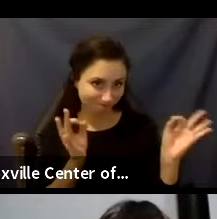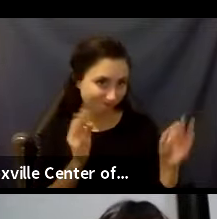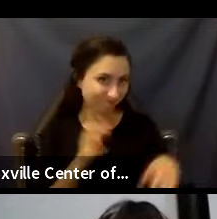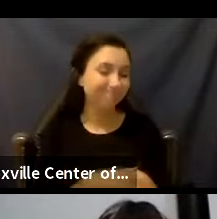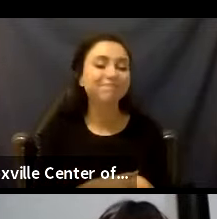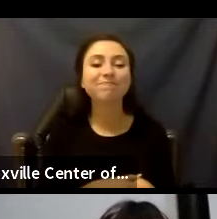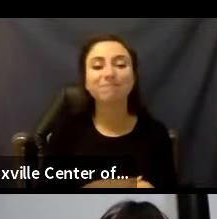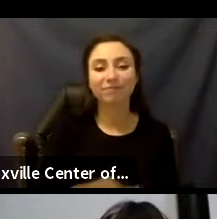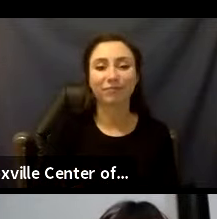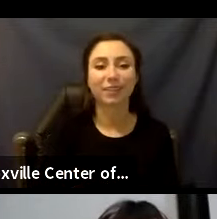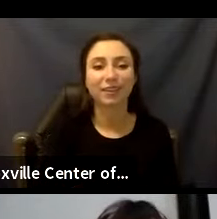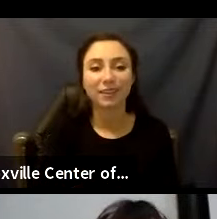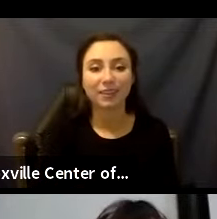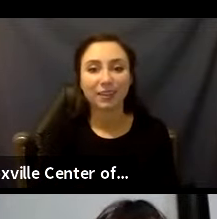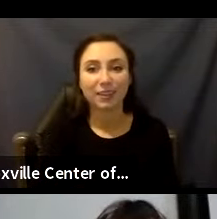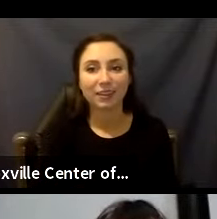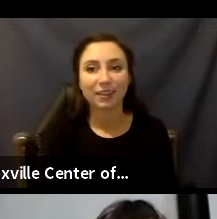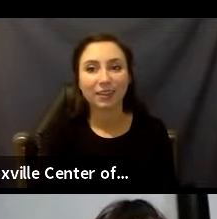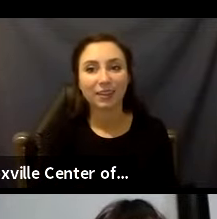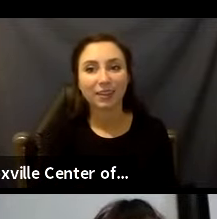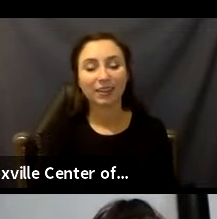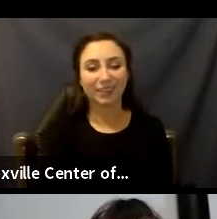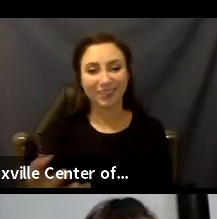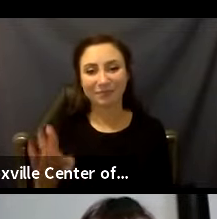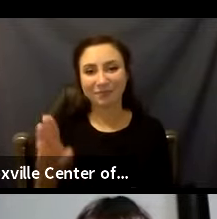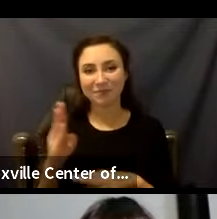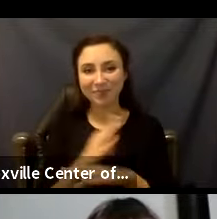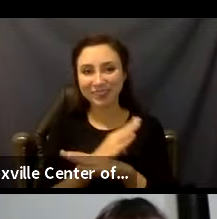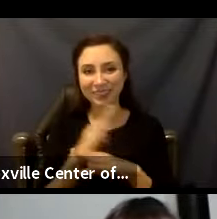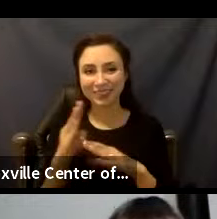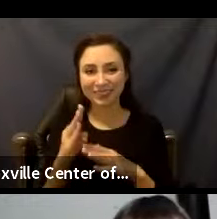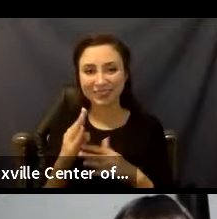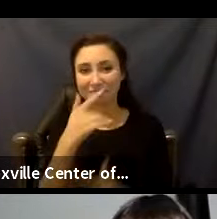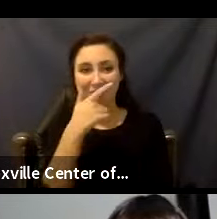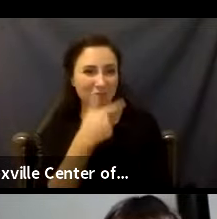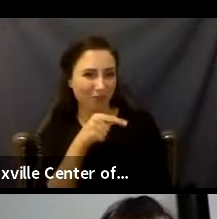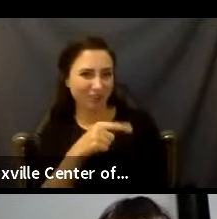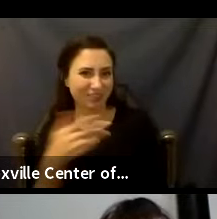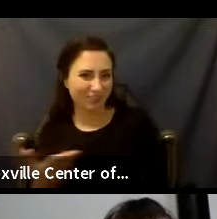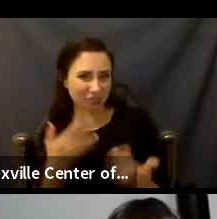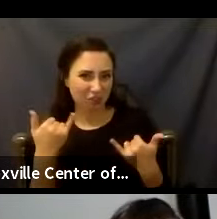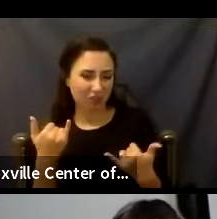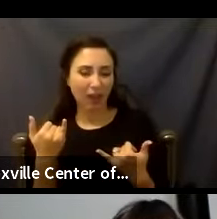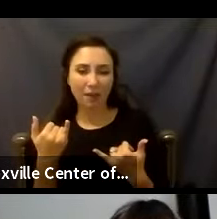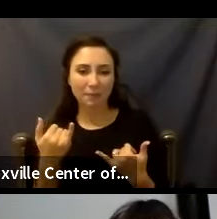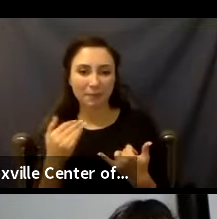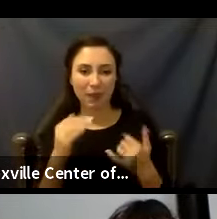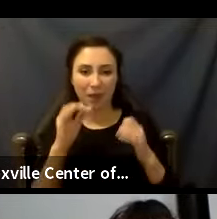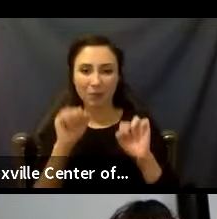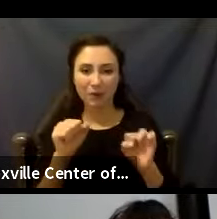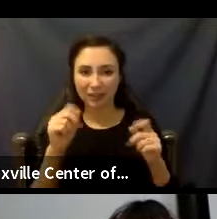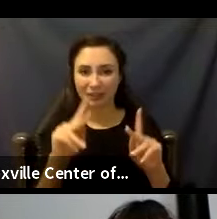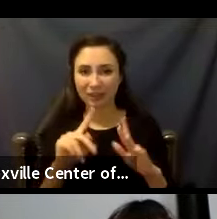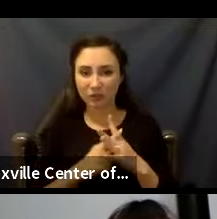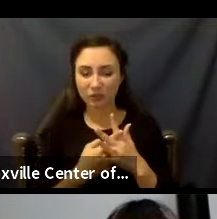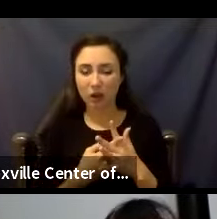Yep. I mean, businesses won't learn, I mean, obviously people are probably watching, but if we can let it go into effect, so